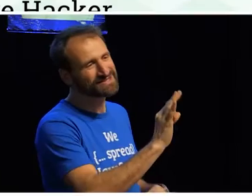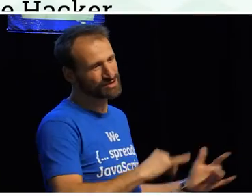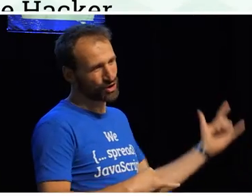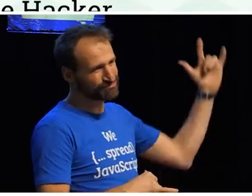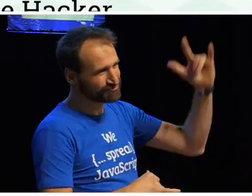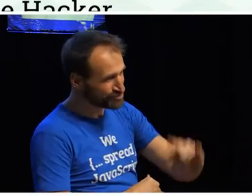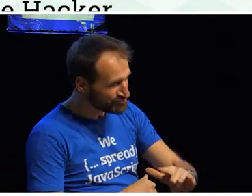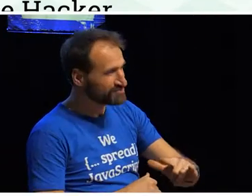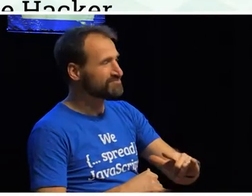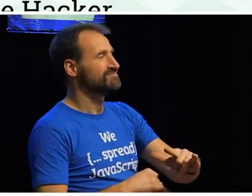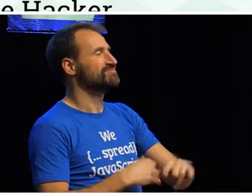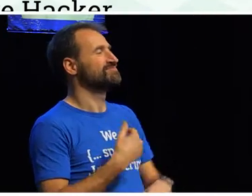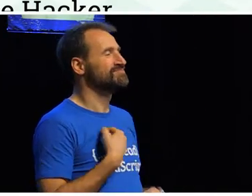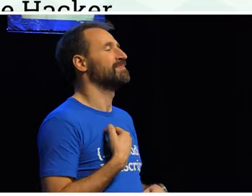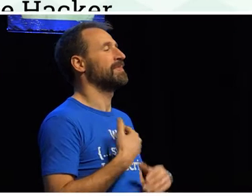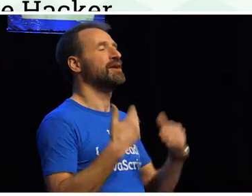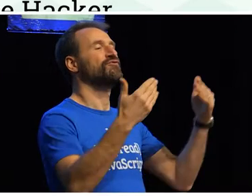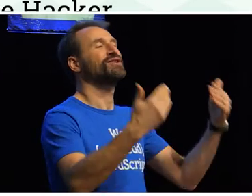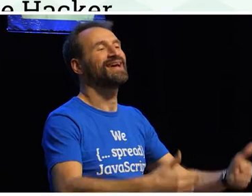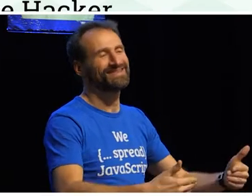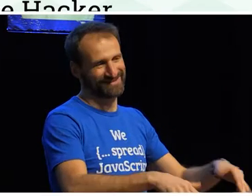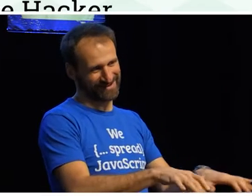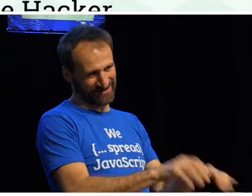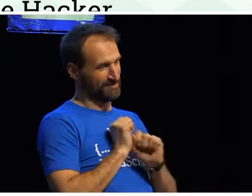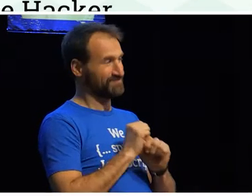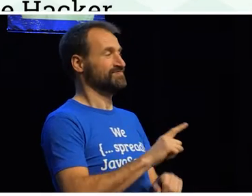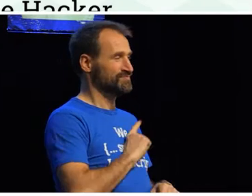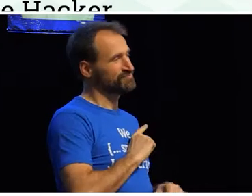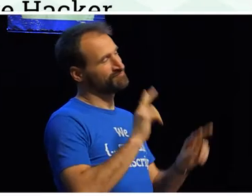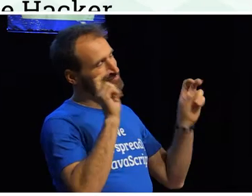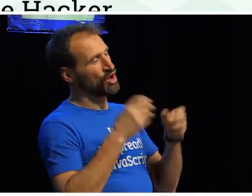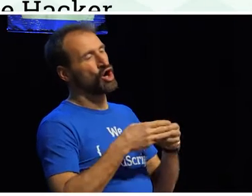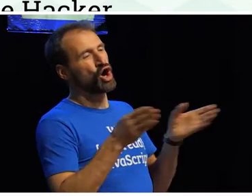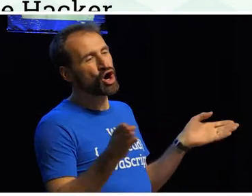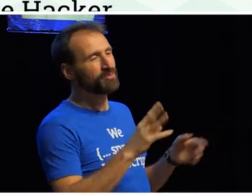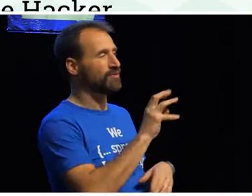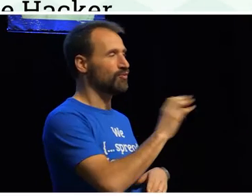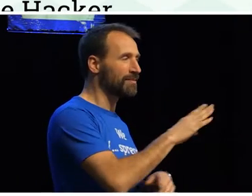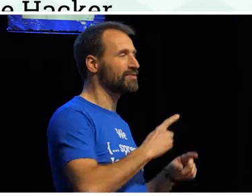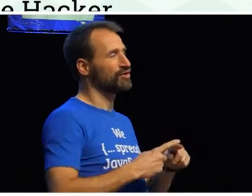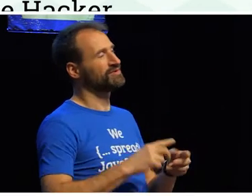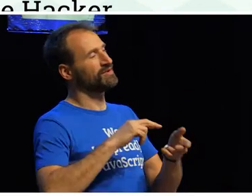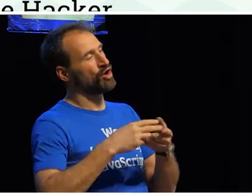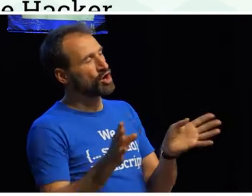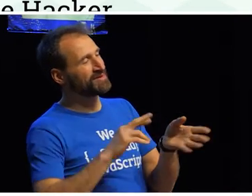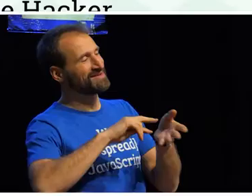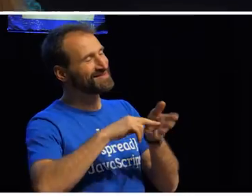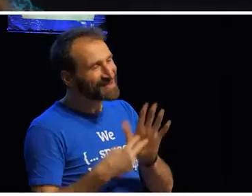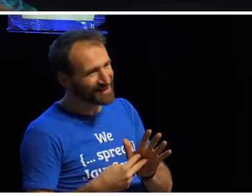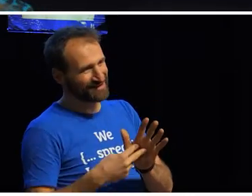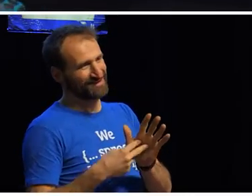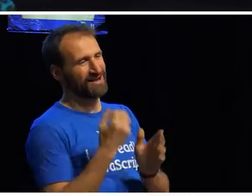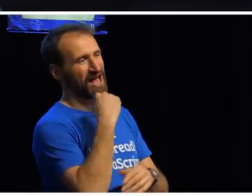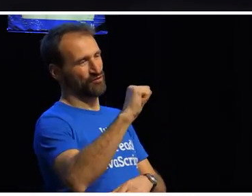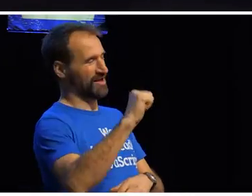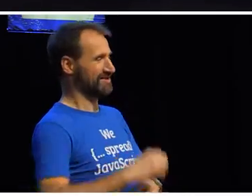front-end person, and I claim myself as an open web and open tech advocate. And although today I'm going to talk about